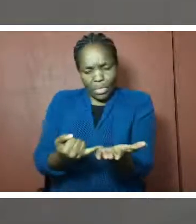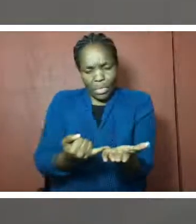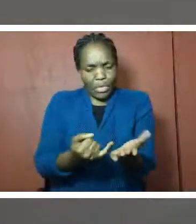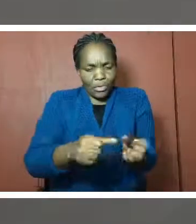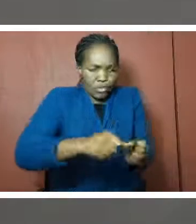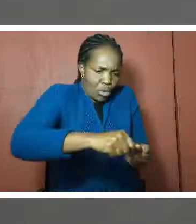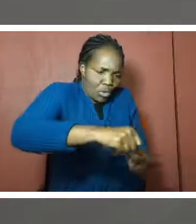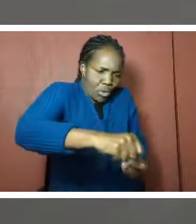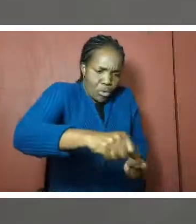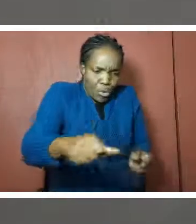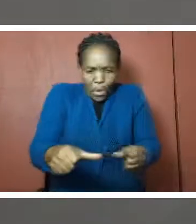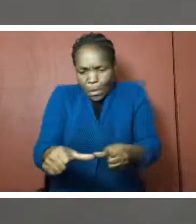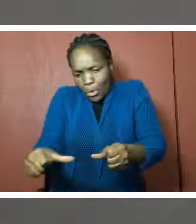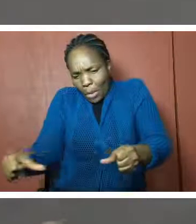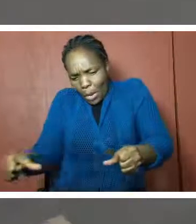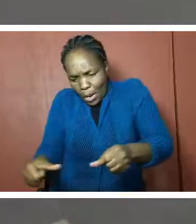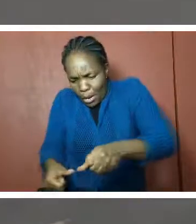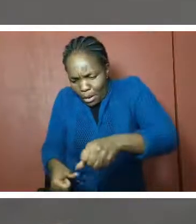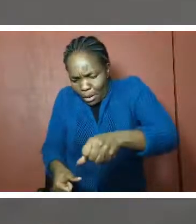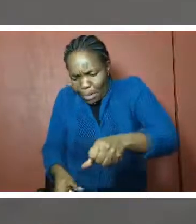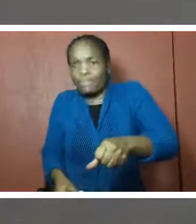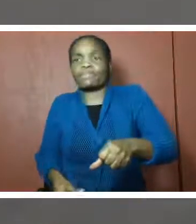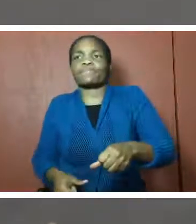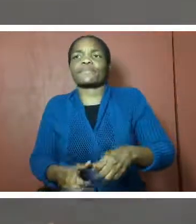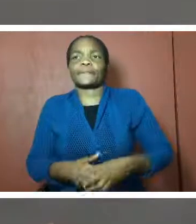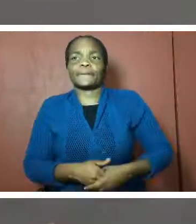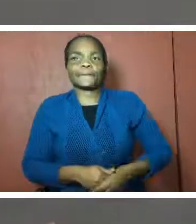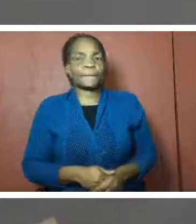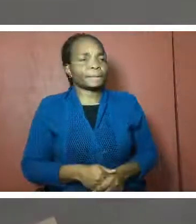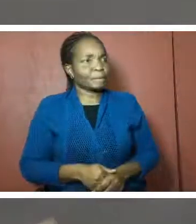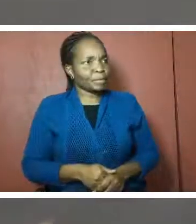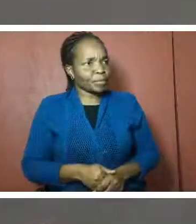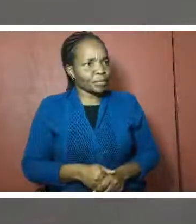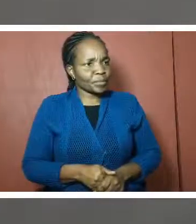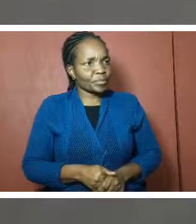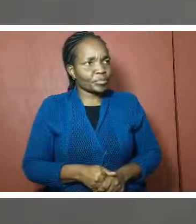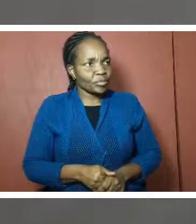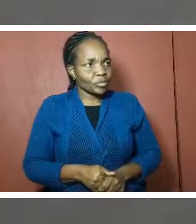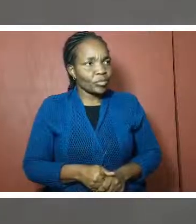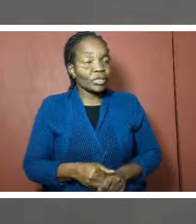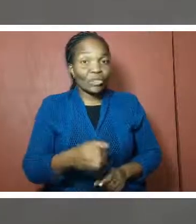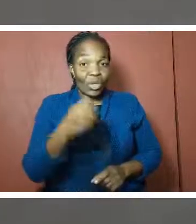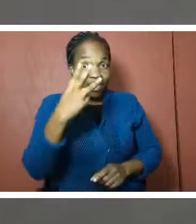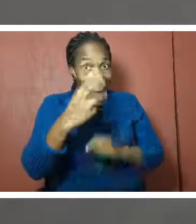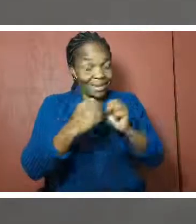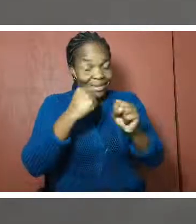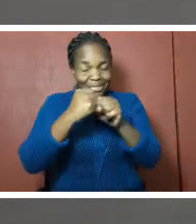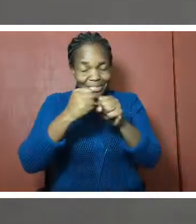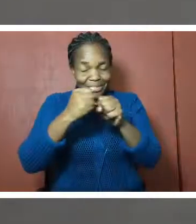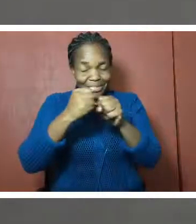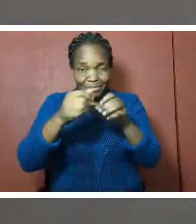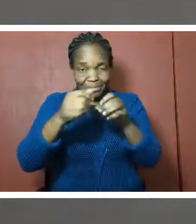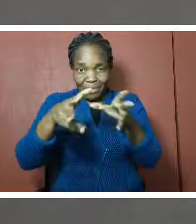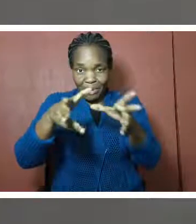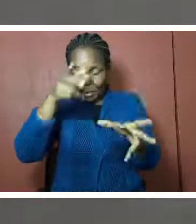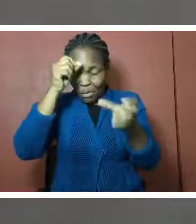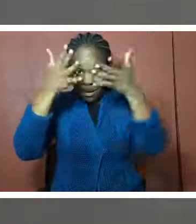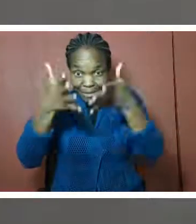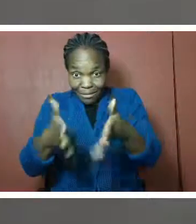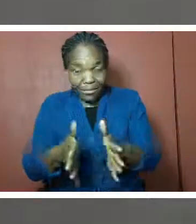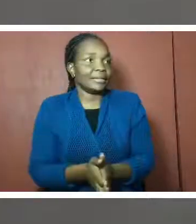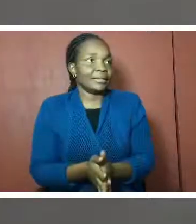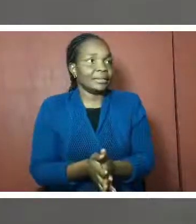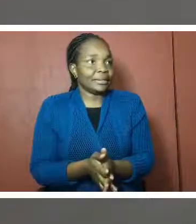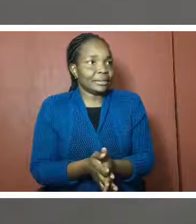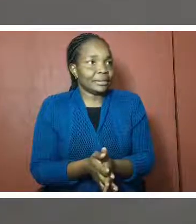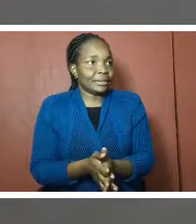calculating. And when I finished after the 3 years, with 18, I started